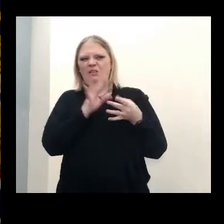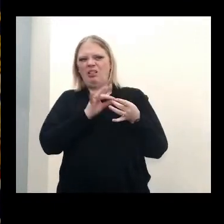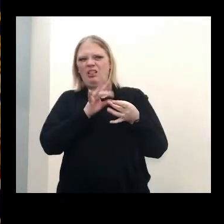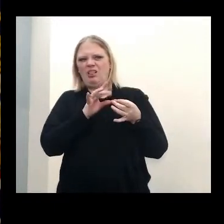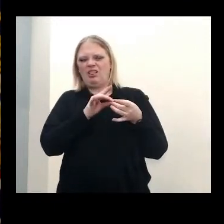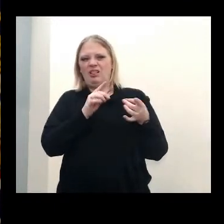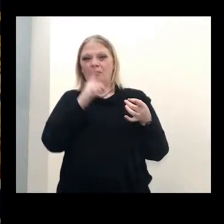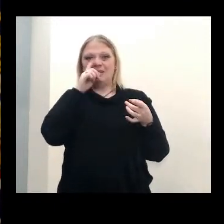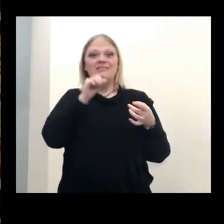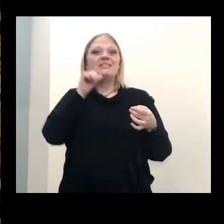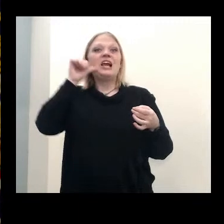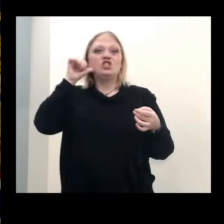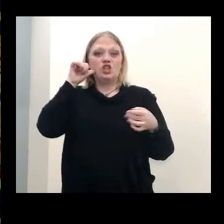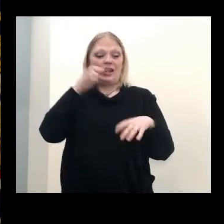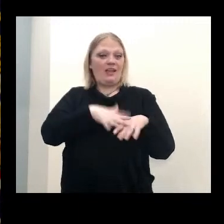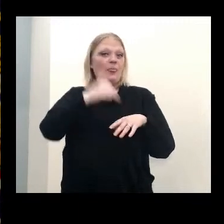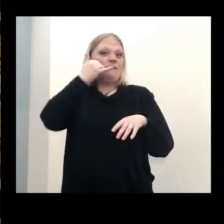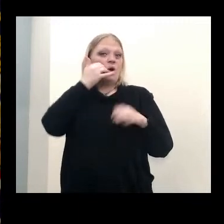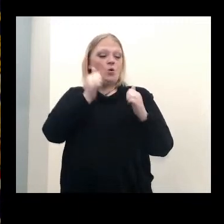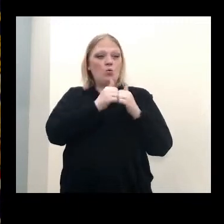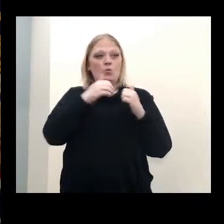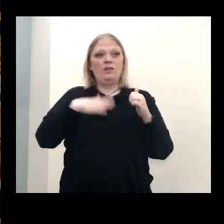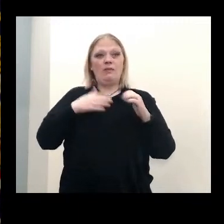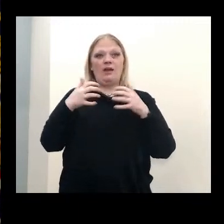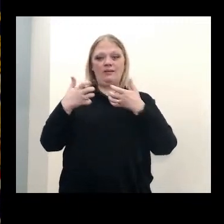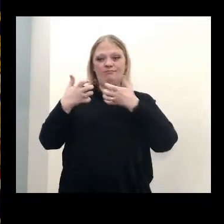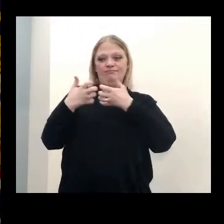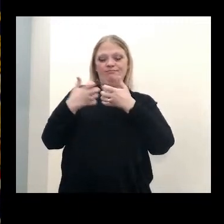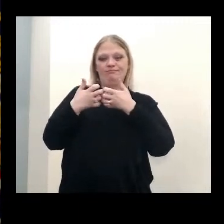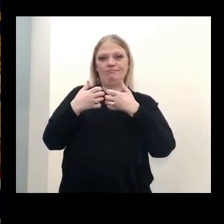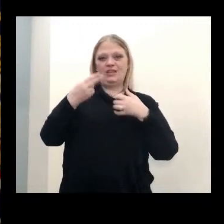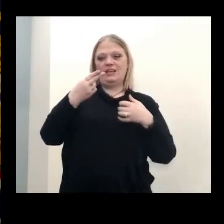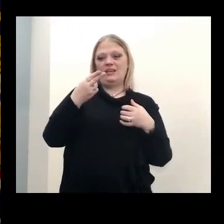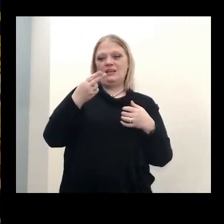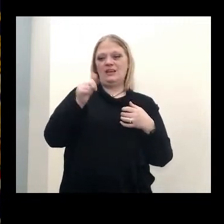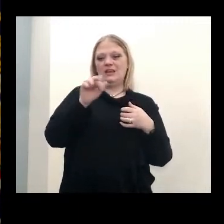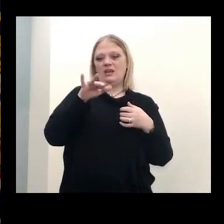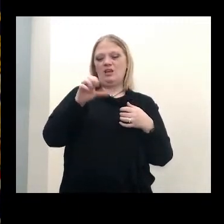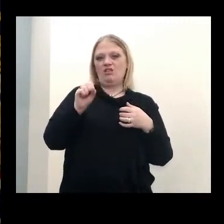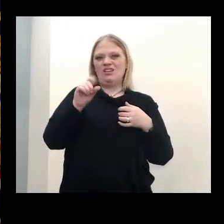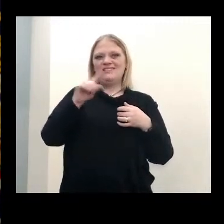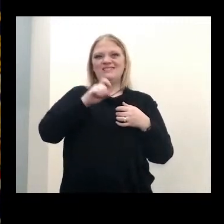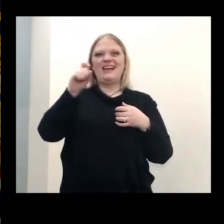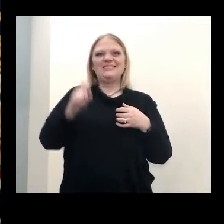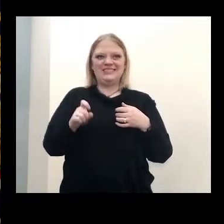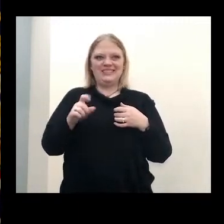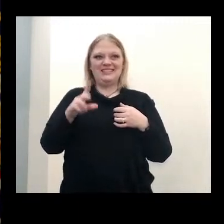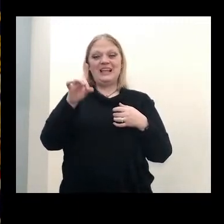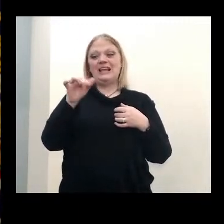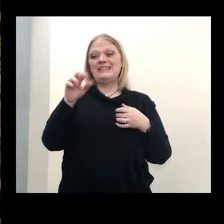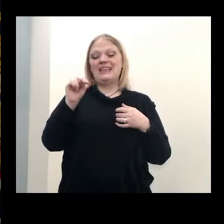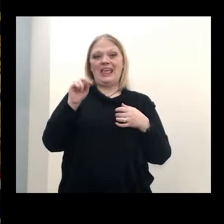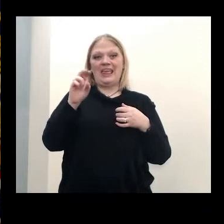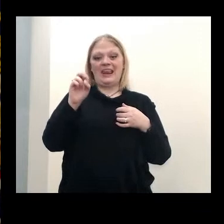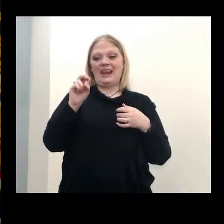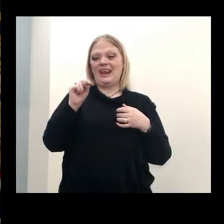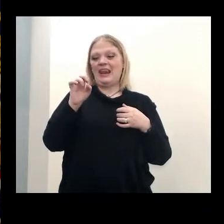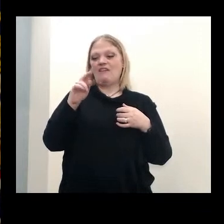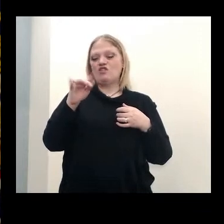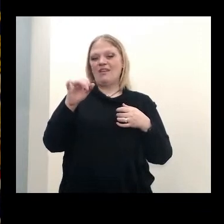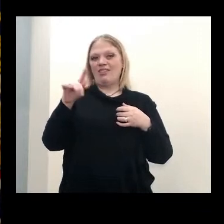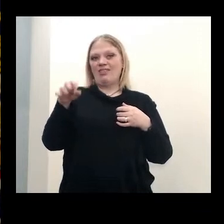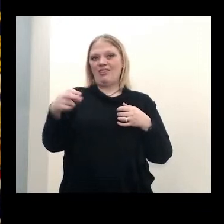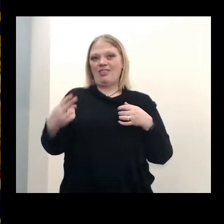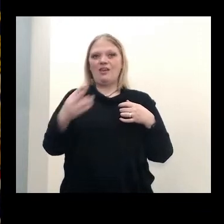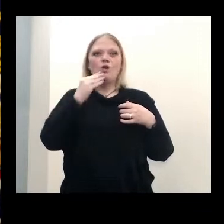because yesterday I was on the phone with my counterpart in Harris County, Texas, Lena Hidalgo, and so was Dan Neverth, our Homeland Security and Emergency